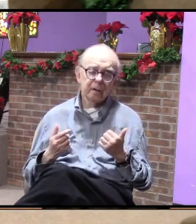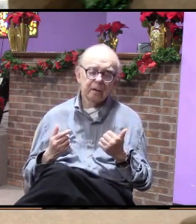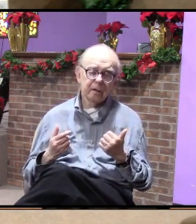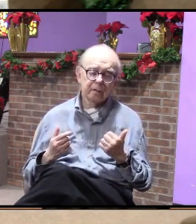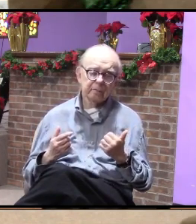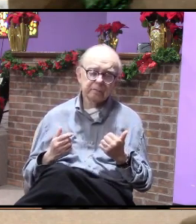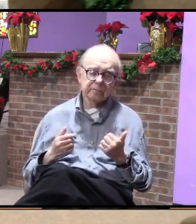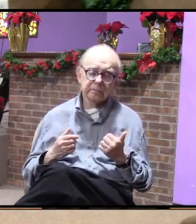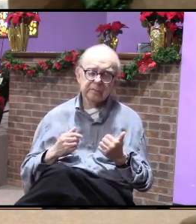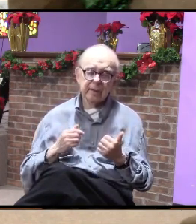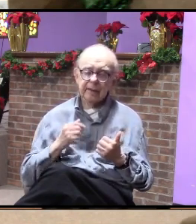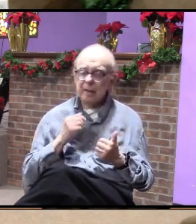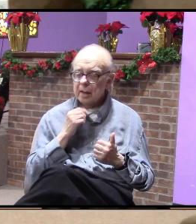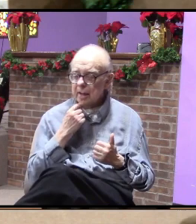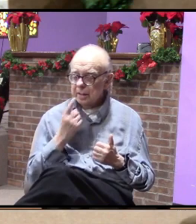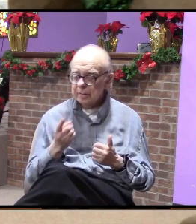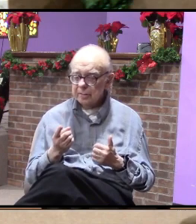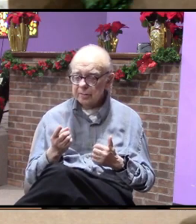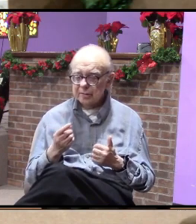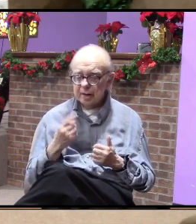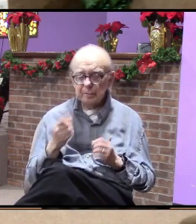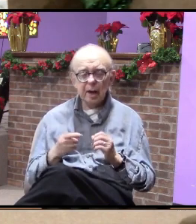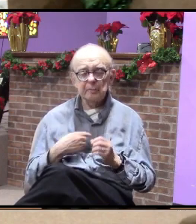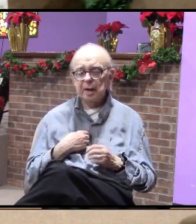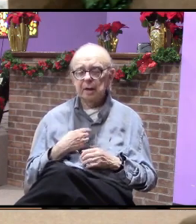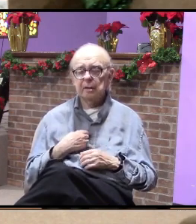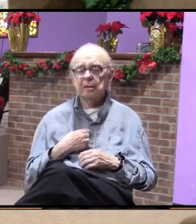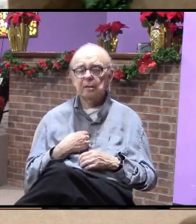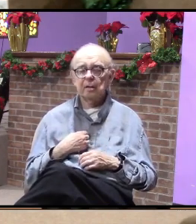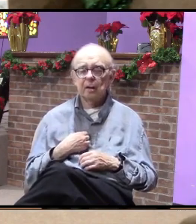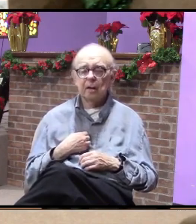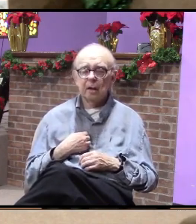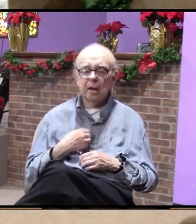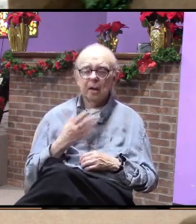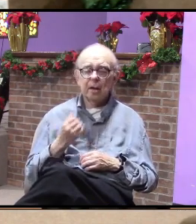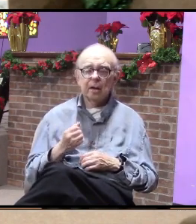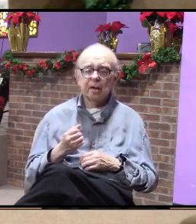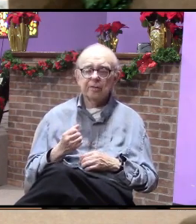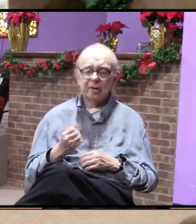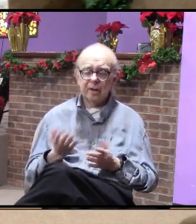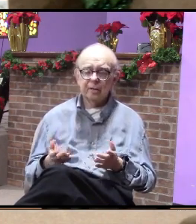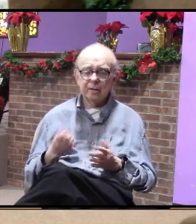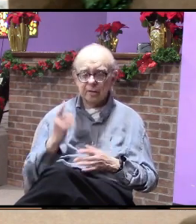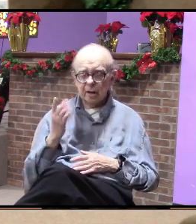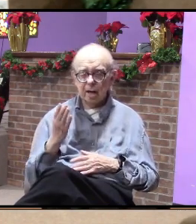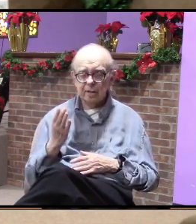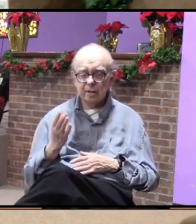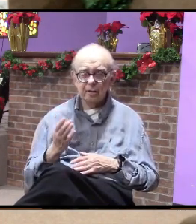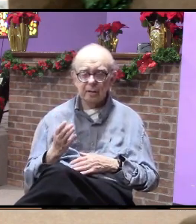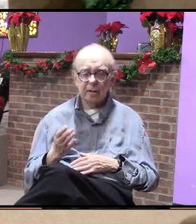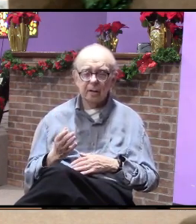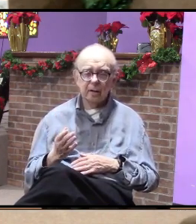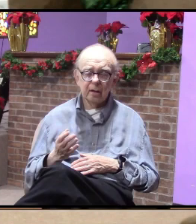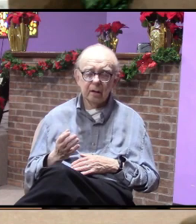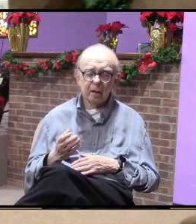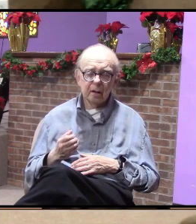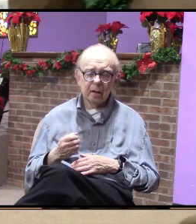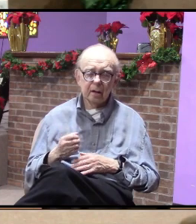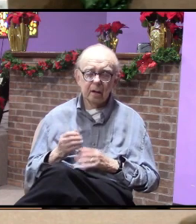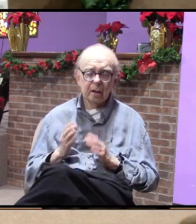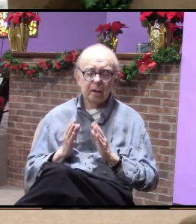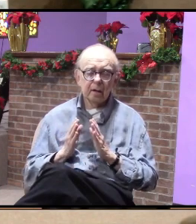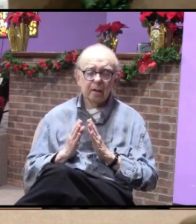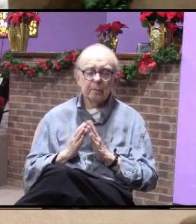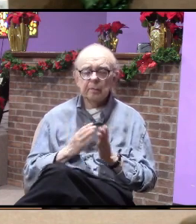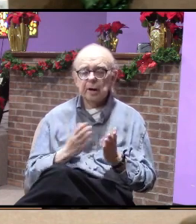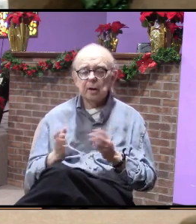I'm not saying me, because it's here. It's the praying of all of us